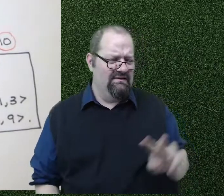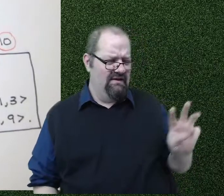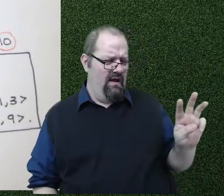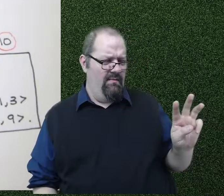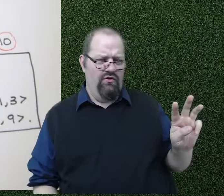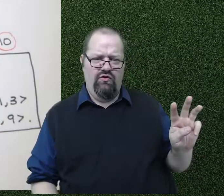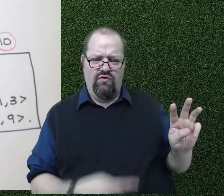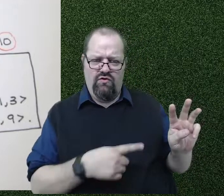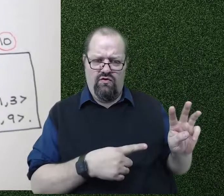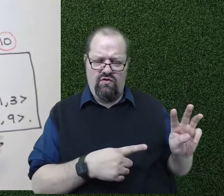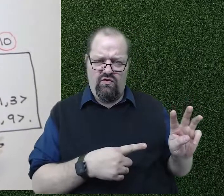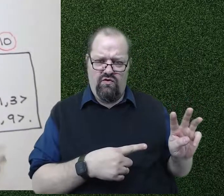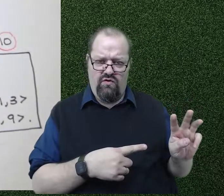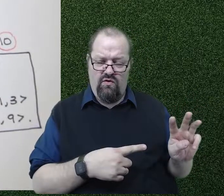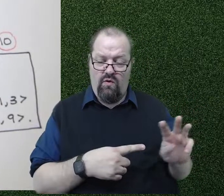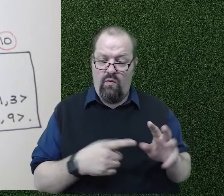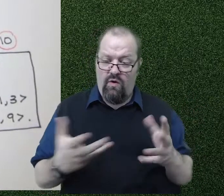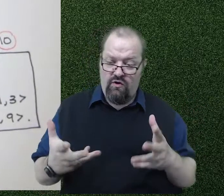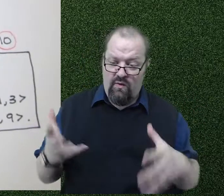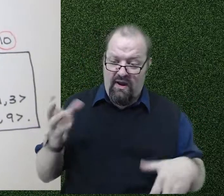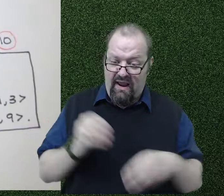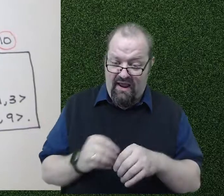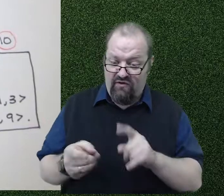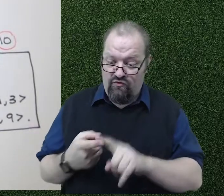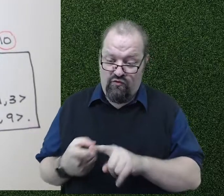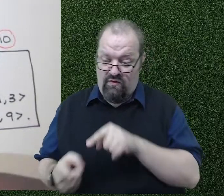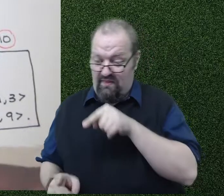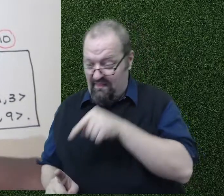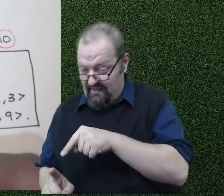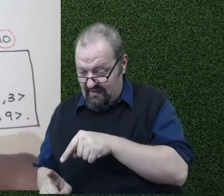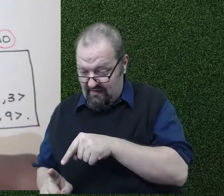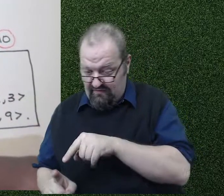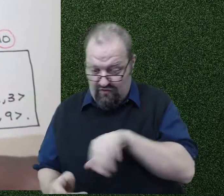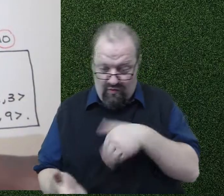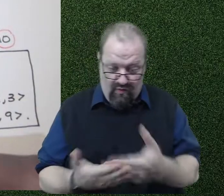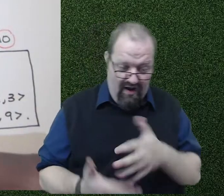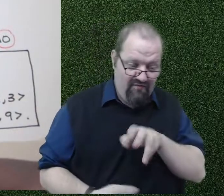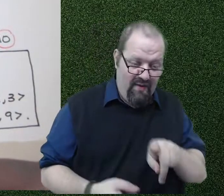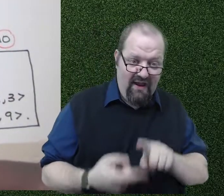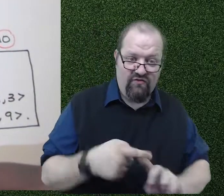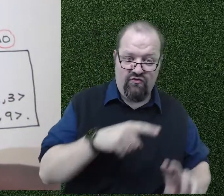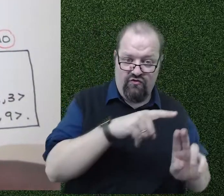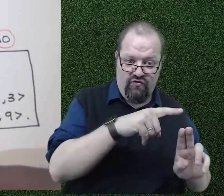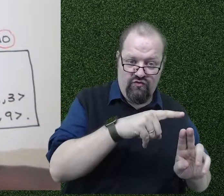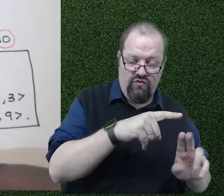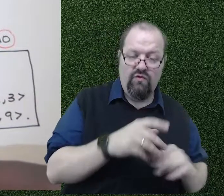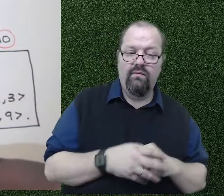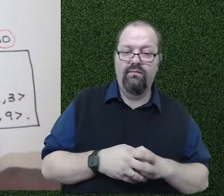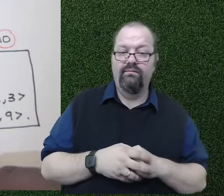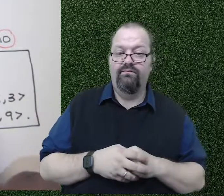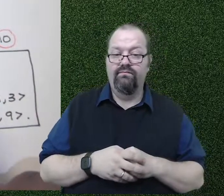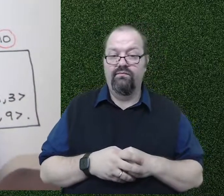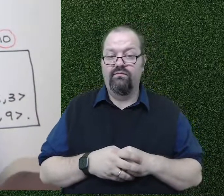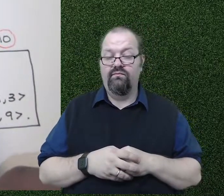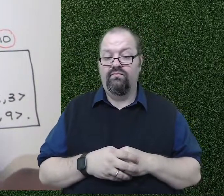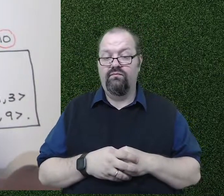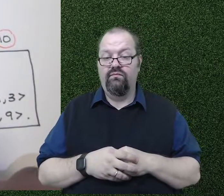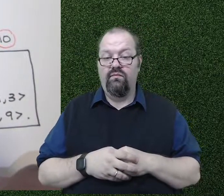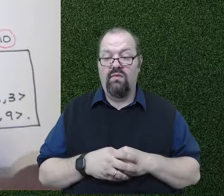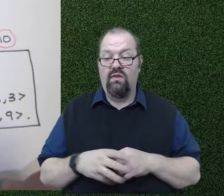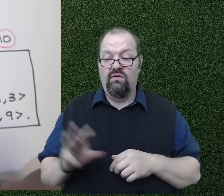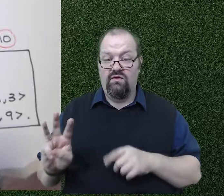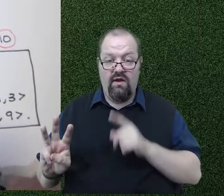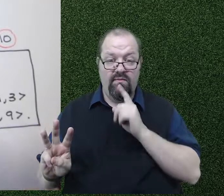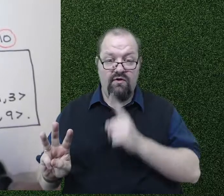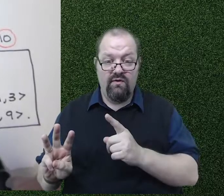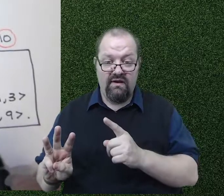this to get u back? Well, according to our formula, w is u minus the projection